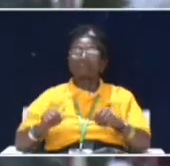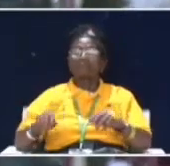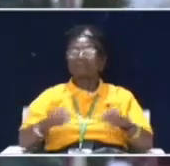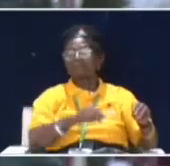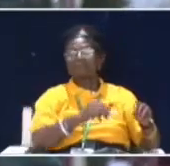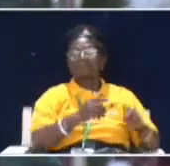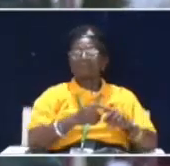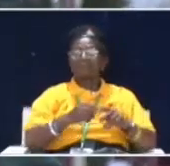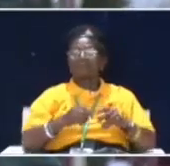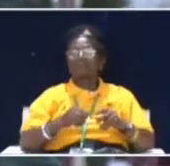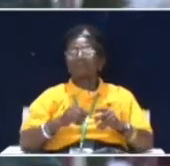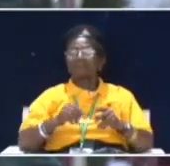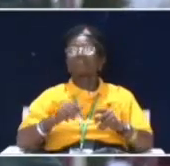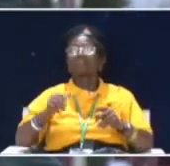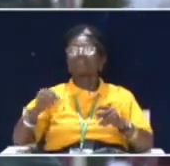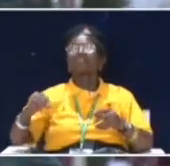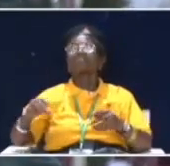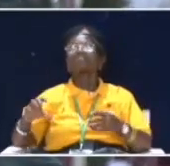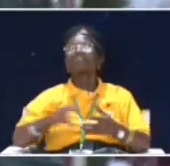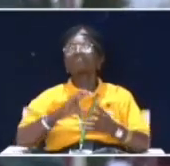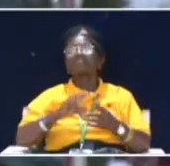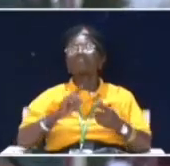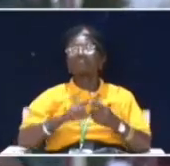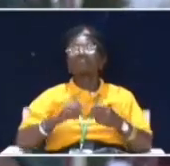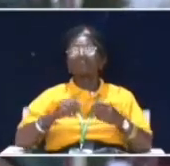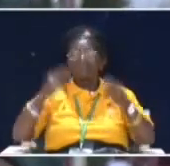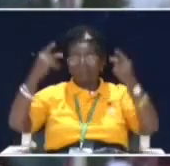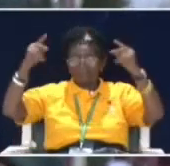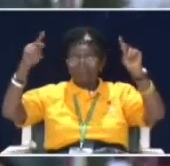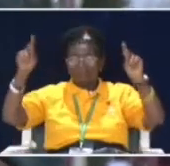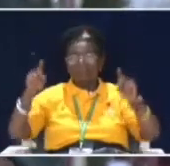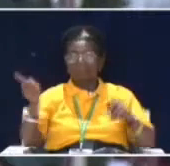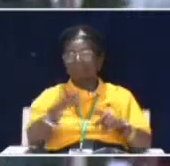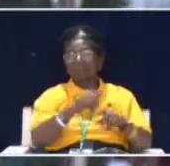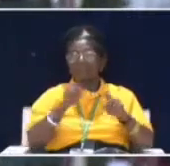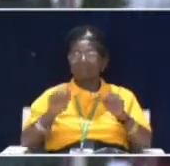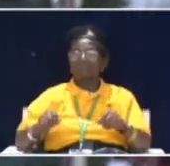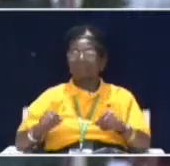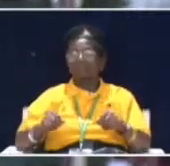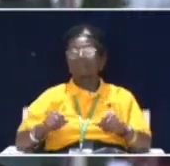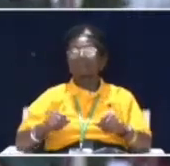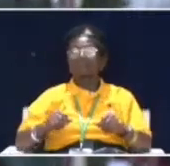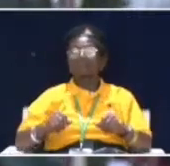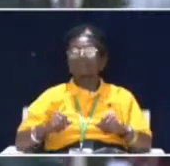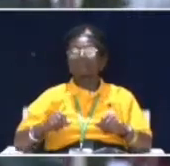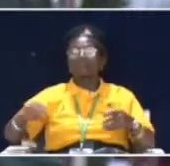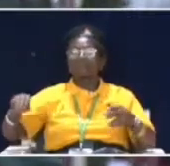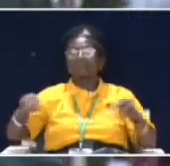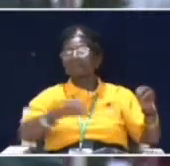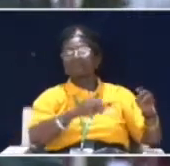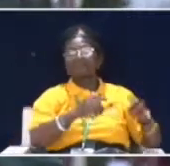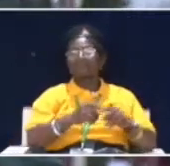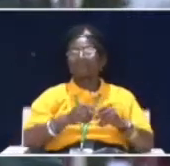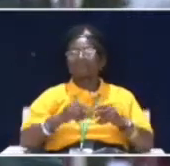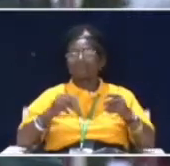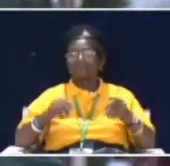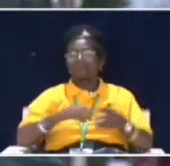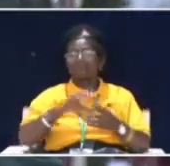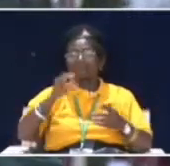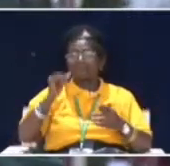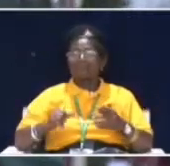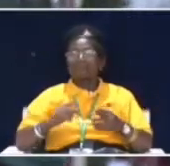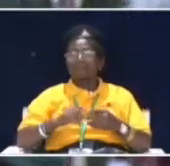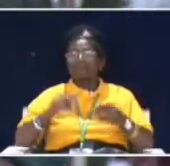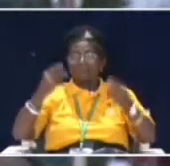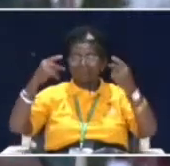si kuro ni ipo olowo lo si ipo oloro. You can move from wealthy to prosperous. O le kuro ni ipo oloro yen lo si